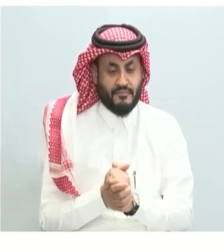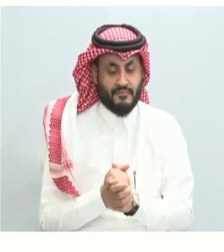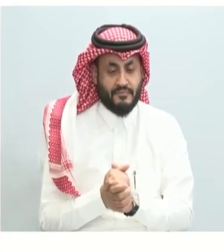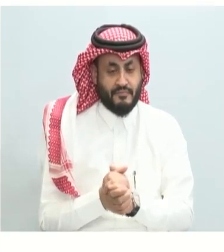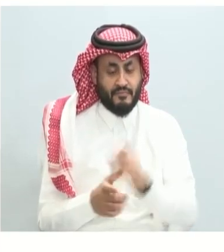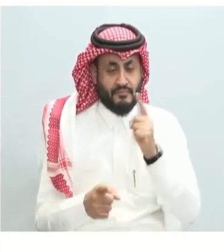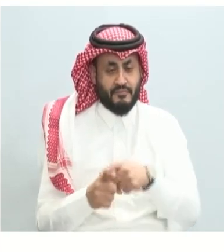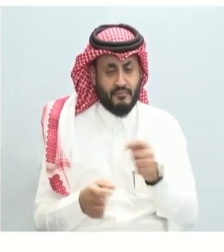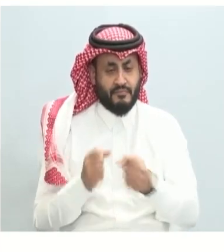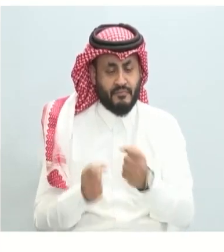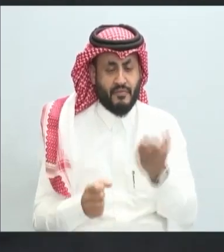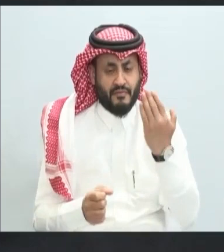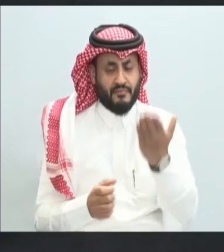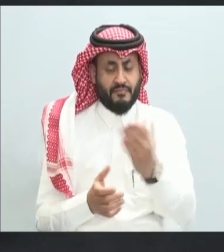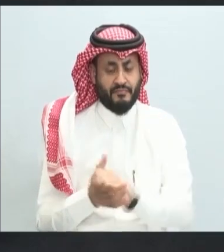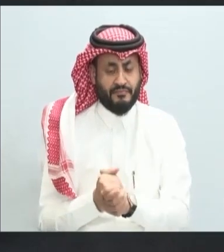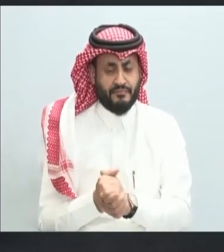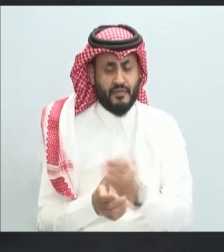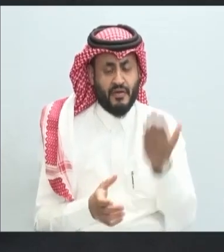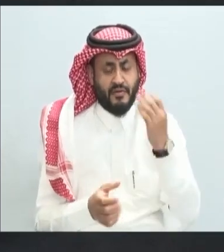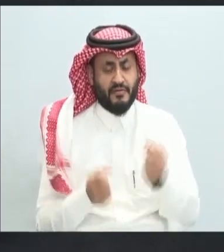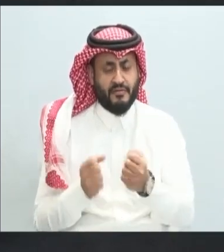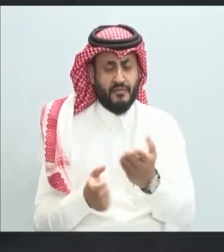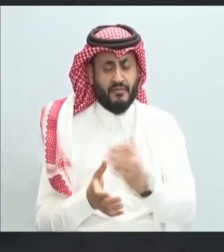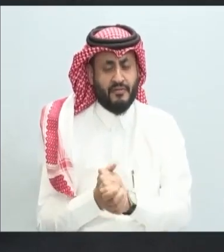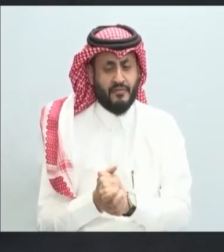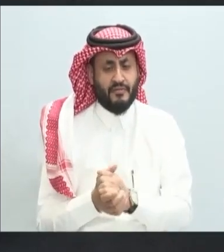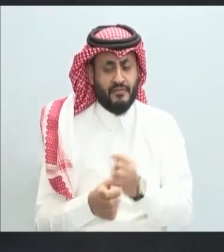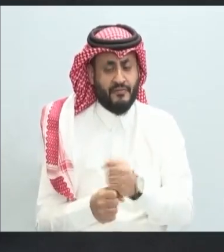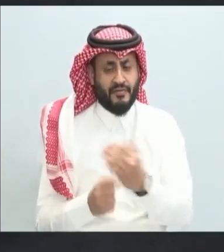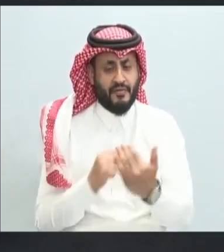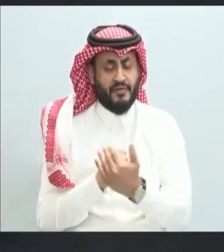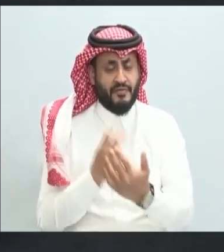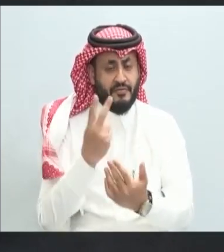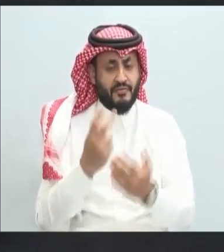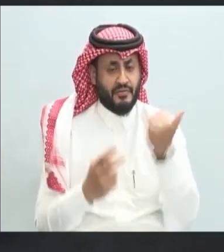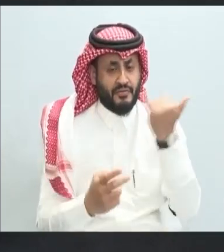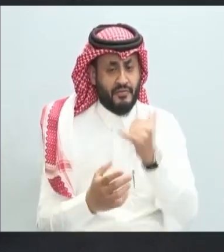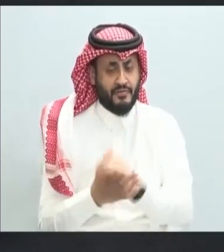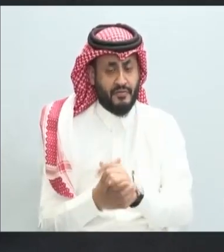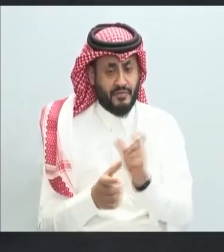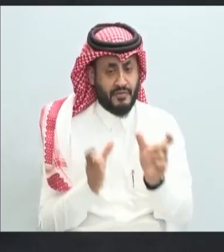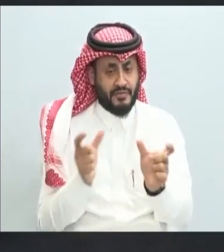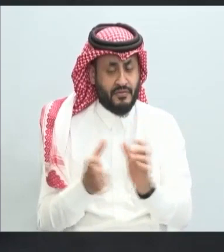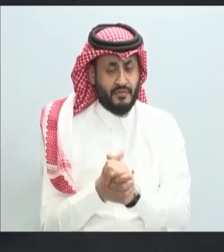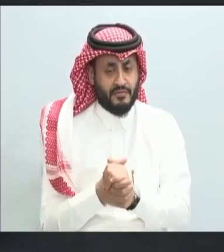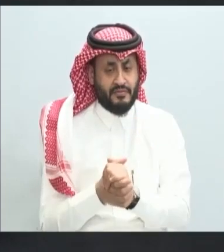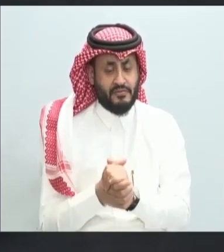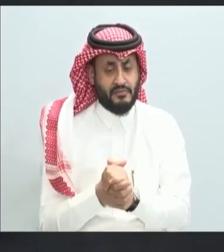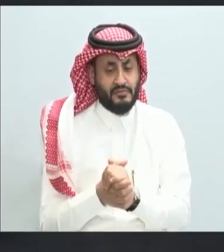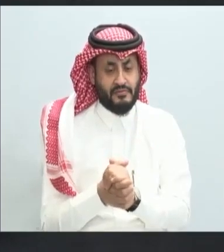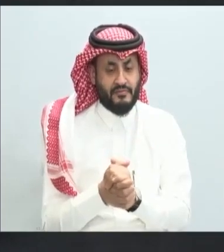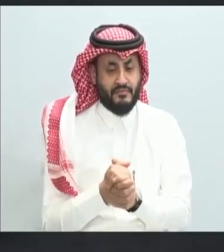Quick revision in our last lesson. In our last lesson, we did learn two important prepositions